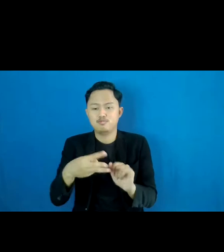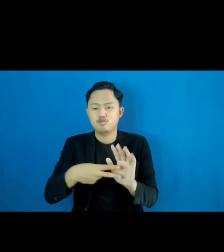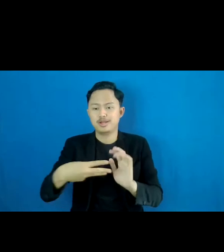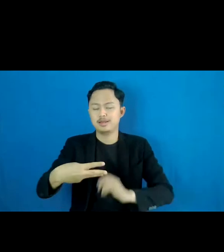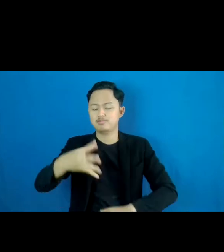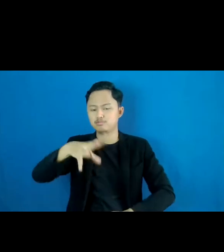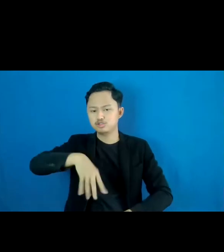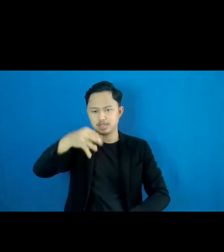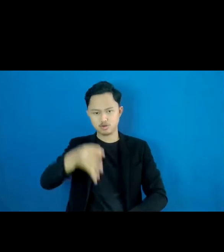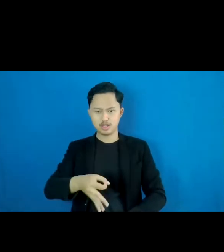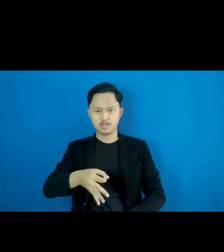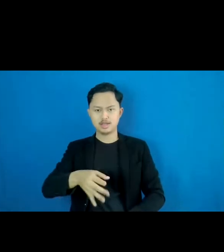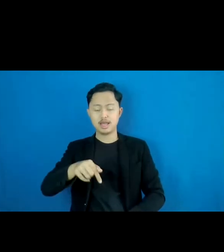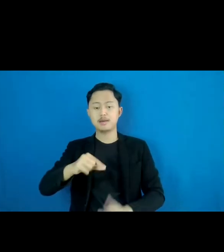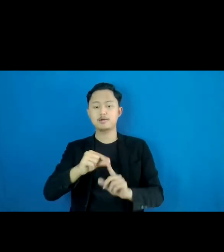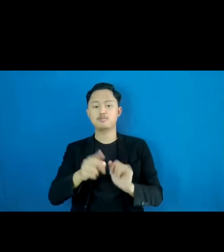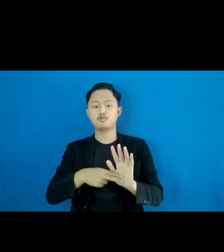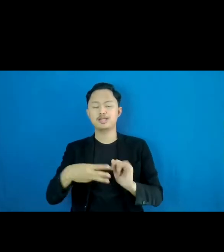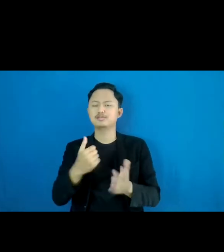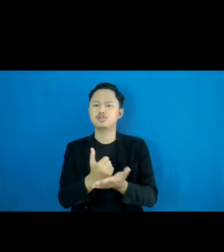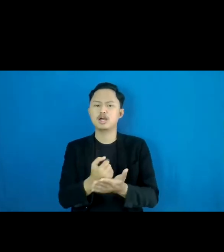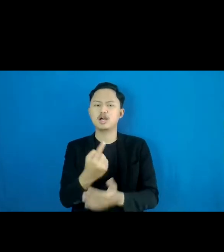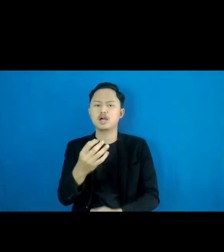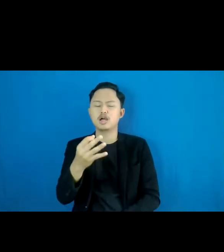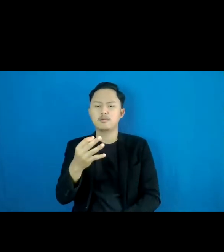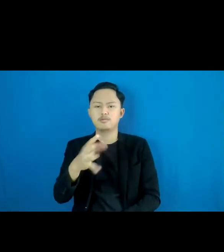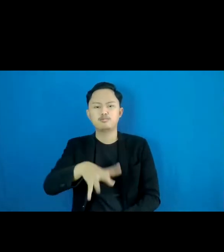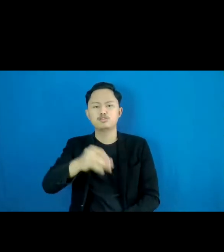Pune is India's one of the largest electric bus